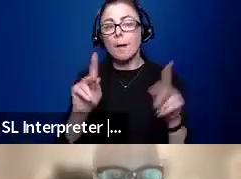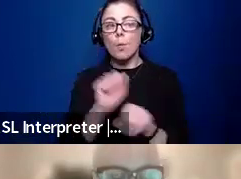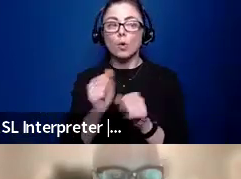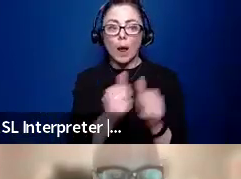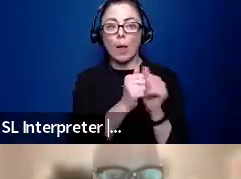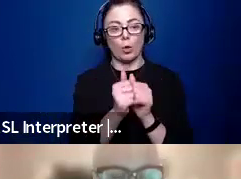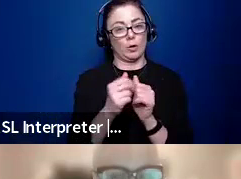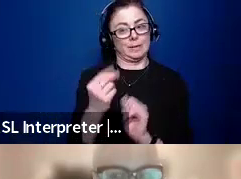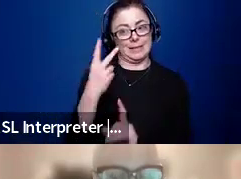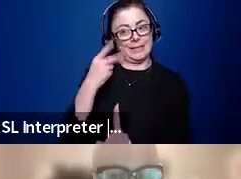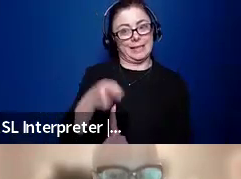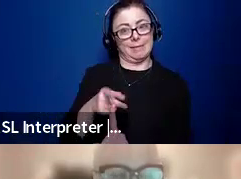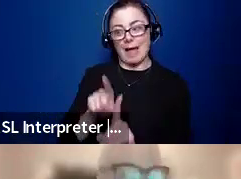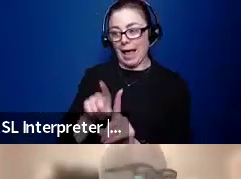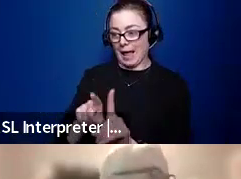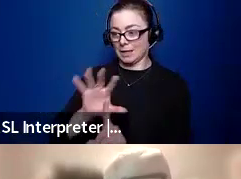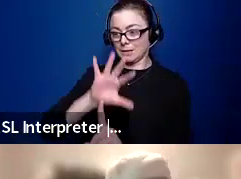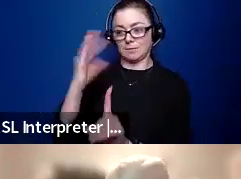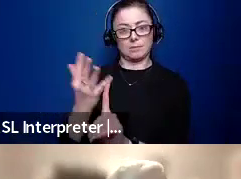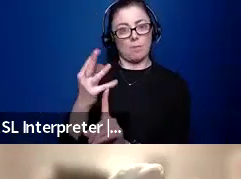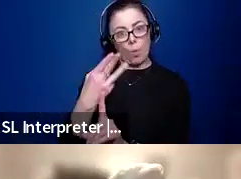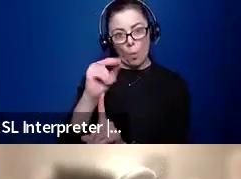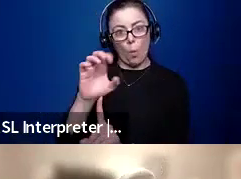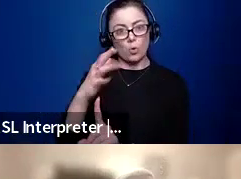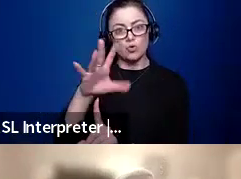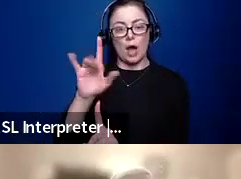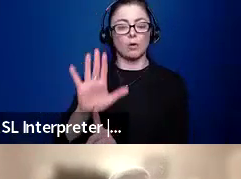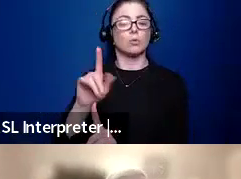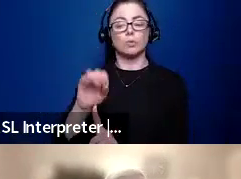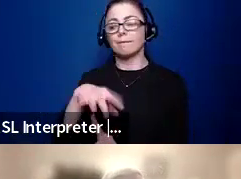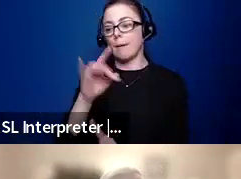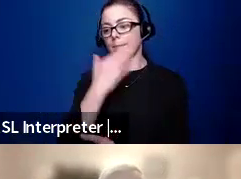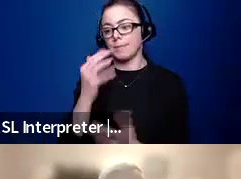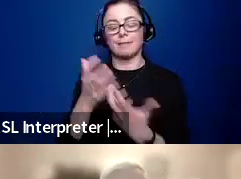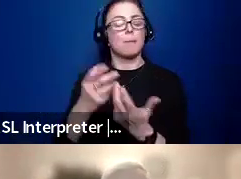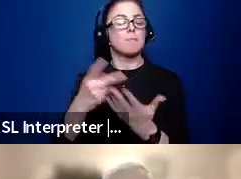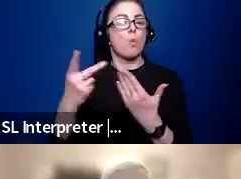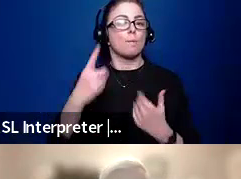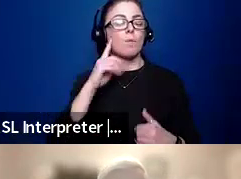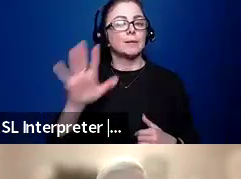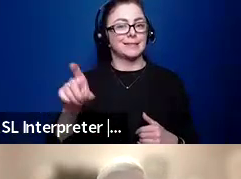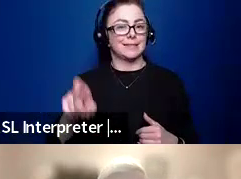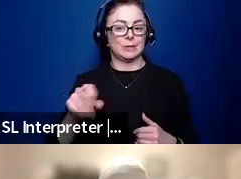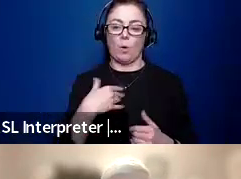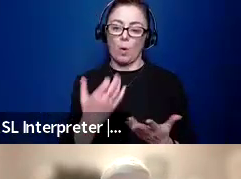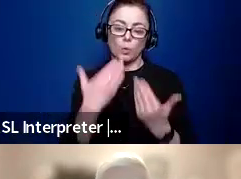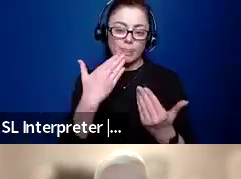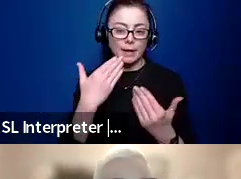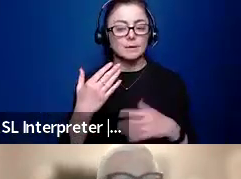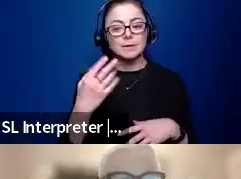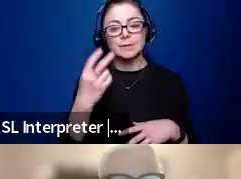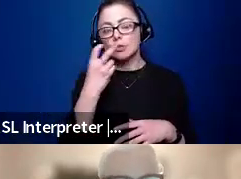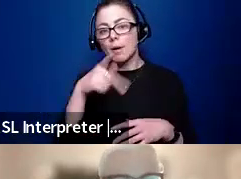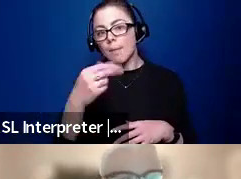whole child in order to find the best fit program for his needs. So I just want to thank the speech pathologists and